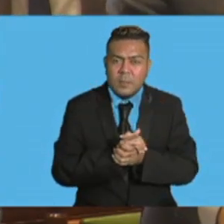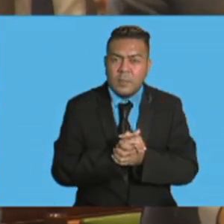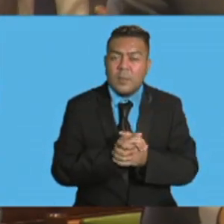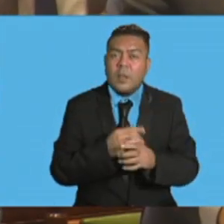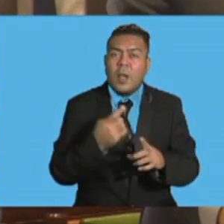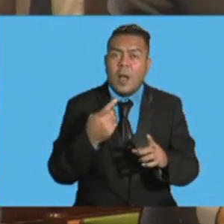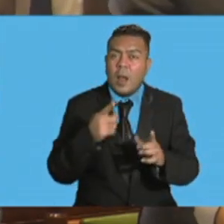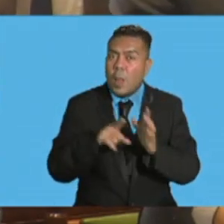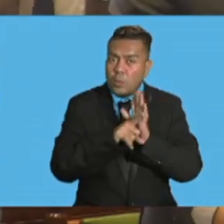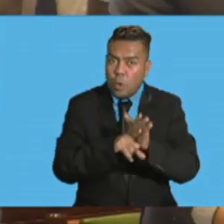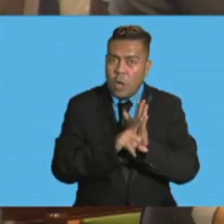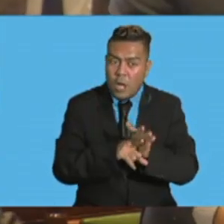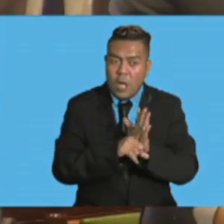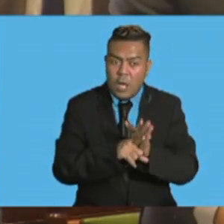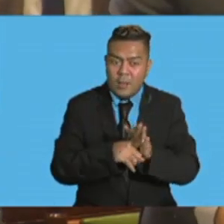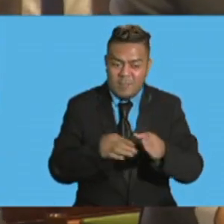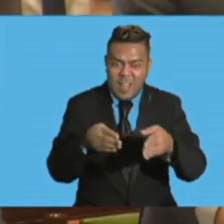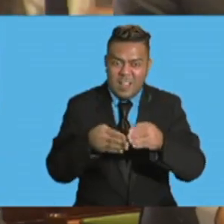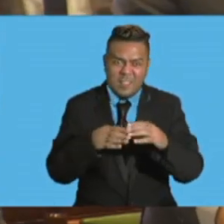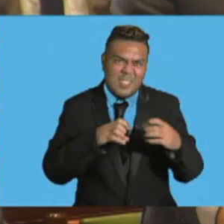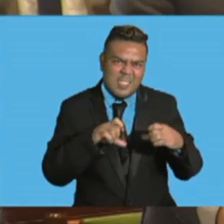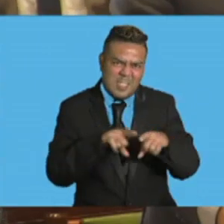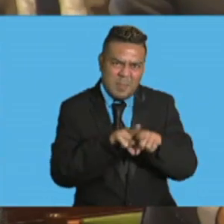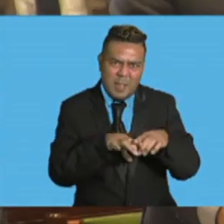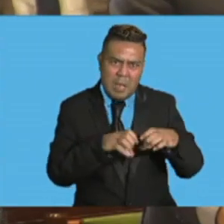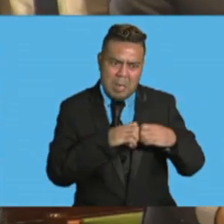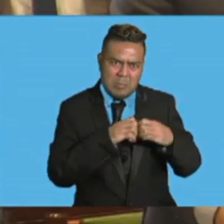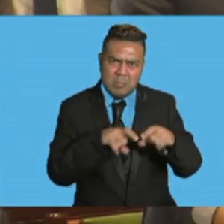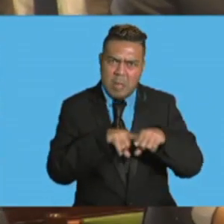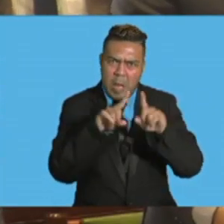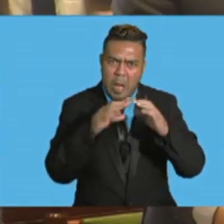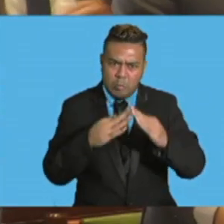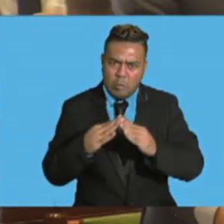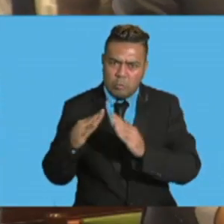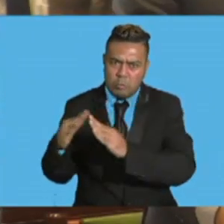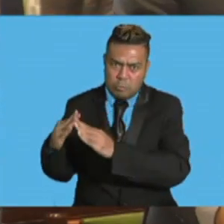and Lautoka, about what fantastic work that Peter Drysdale has done.